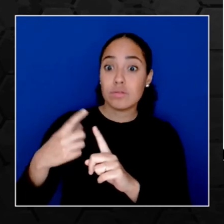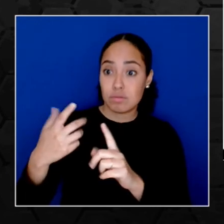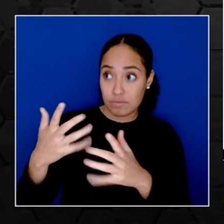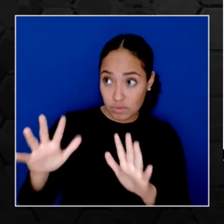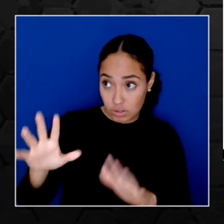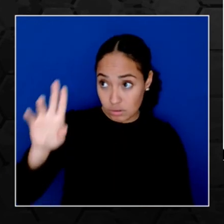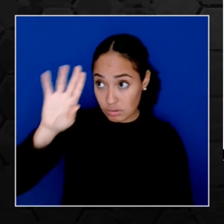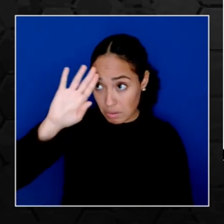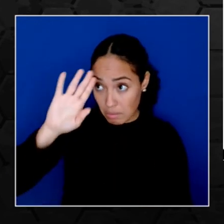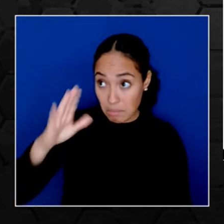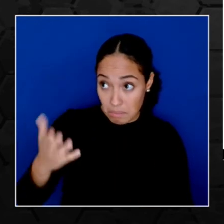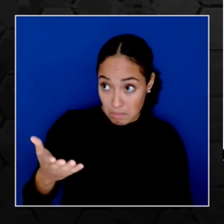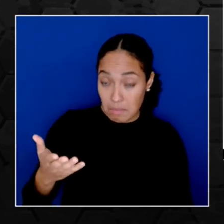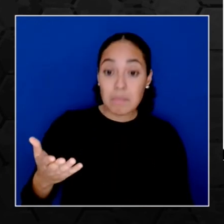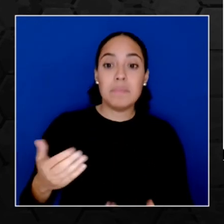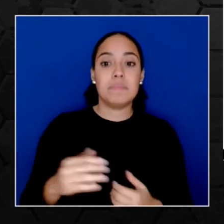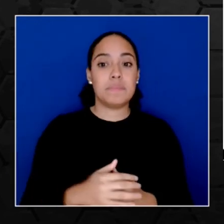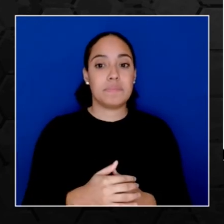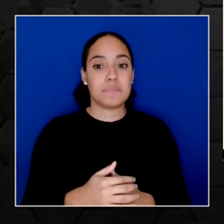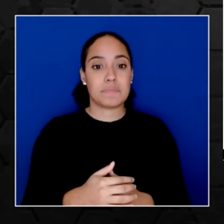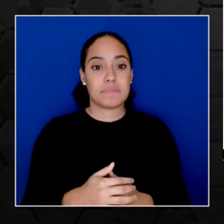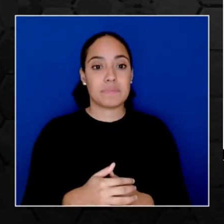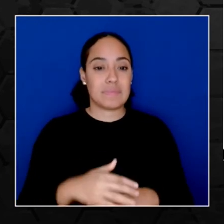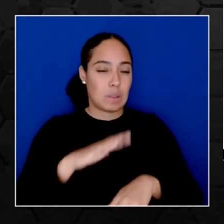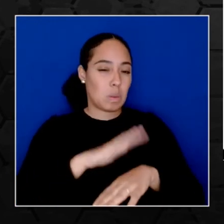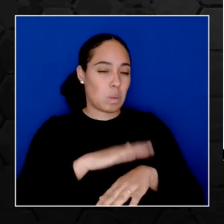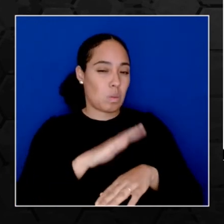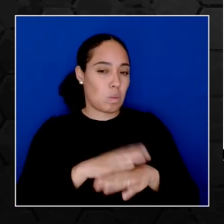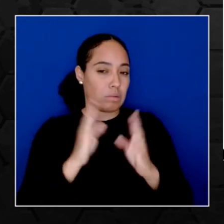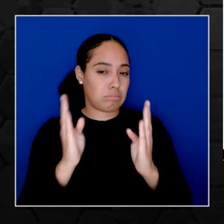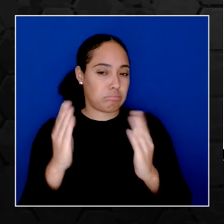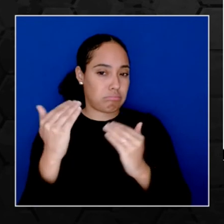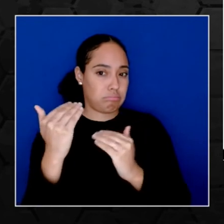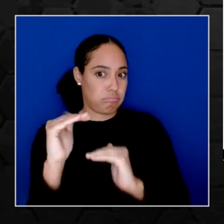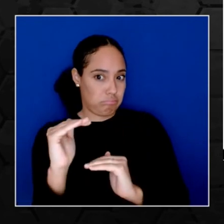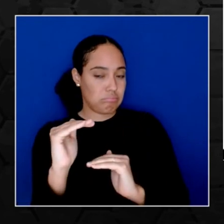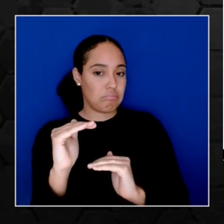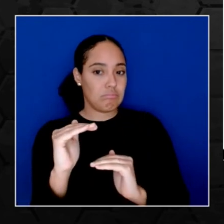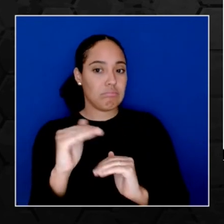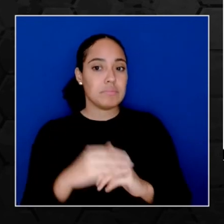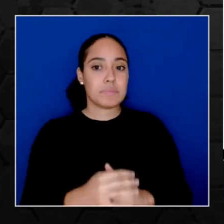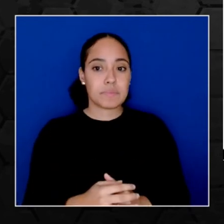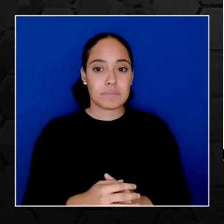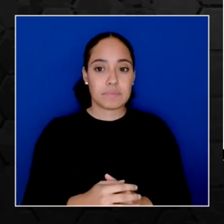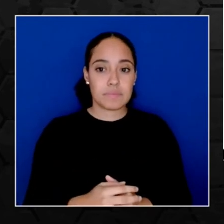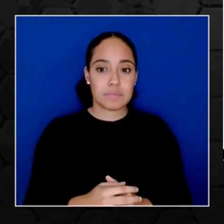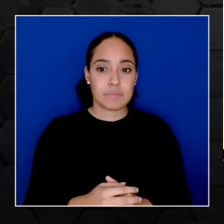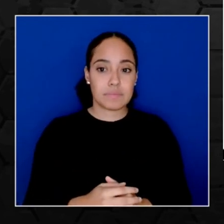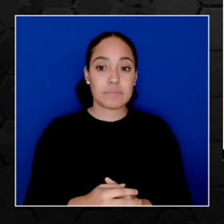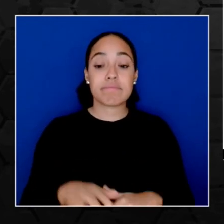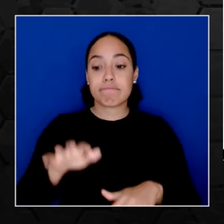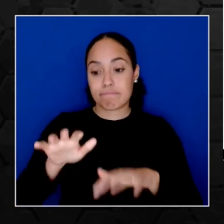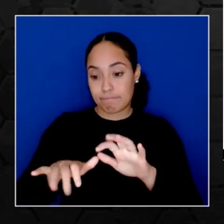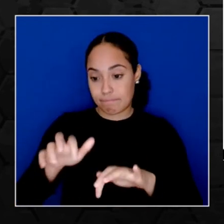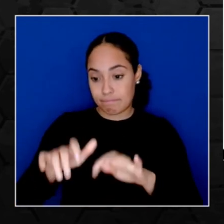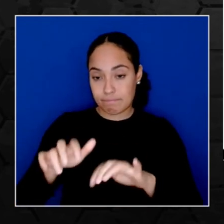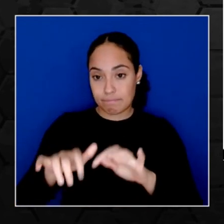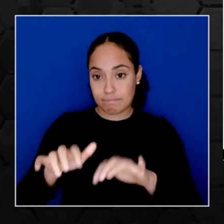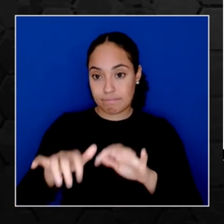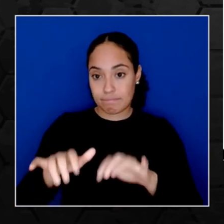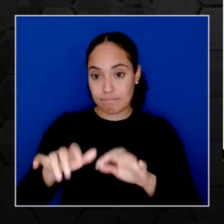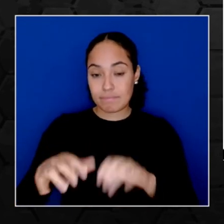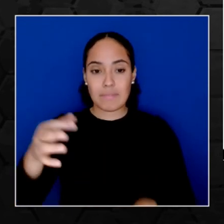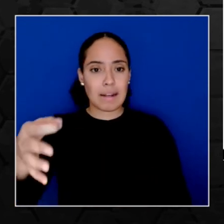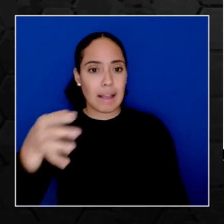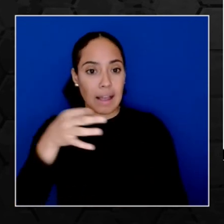time. So it's giving us the dummy value and it's asking us if there's anything else that we have to check with. I've entered no, and you can see